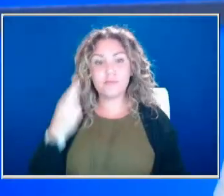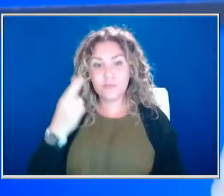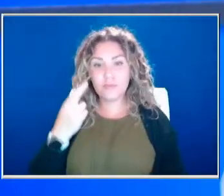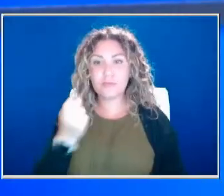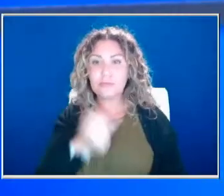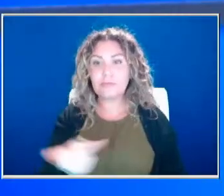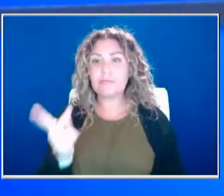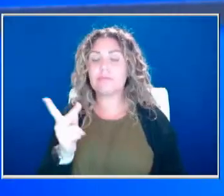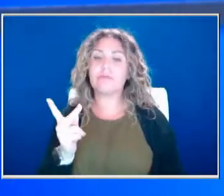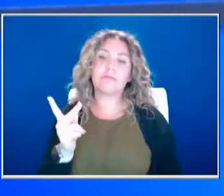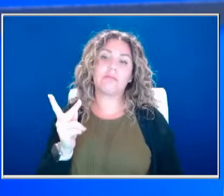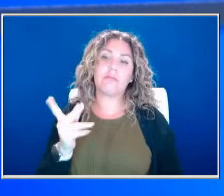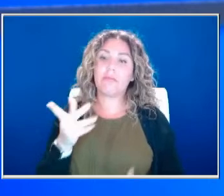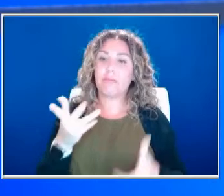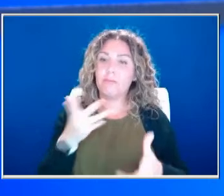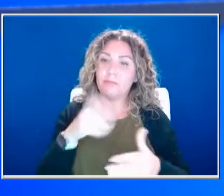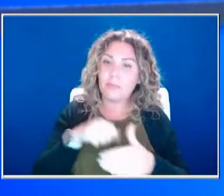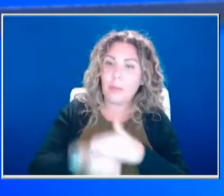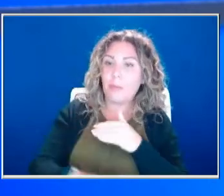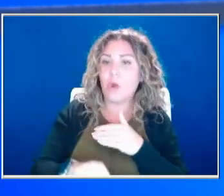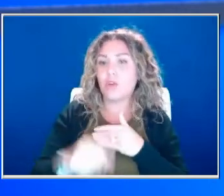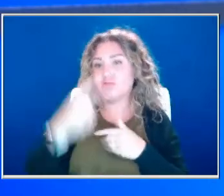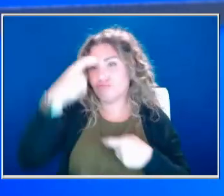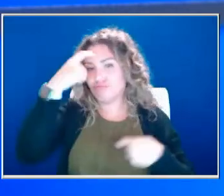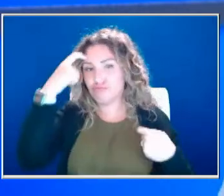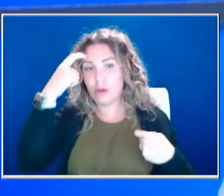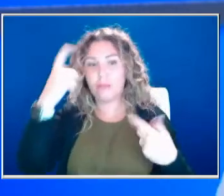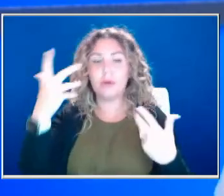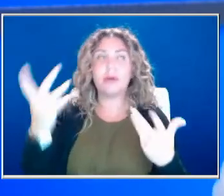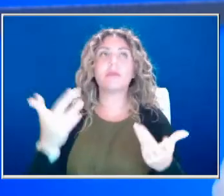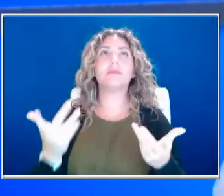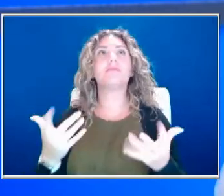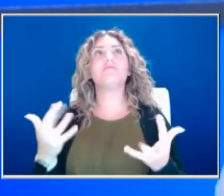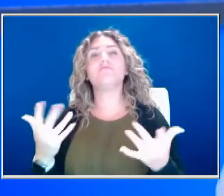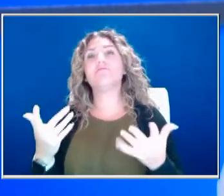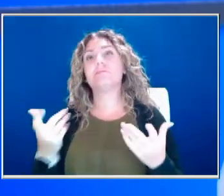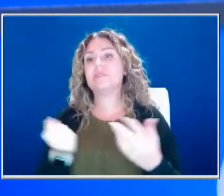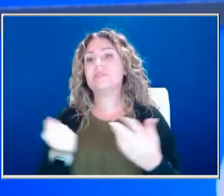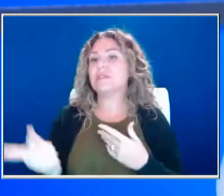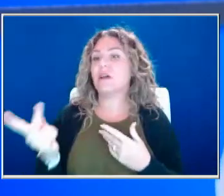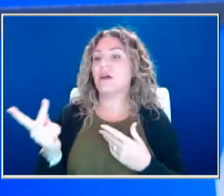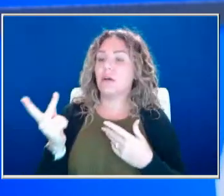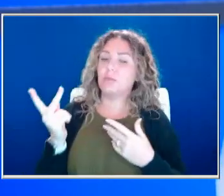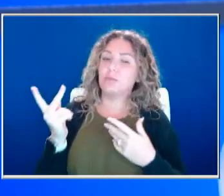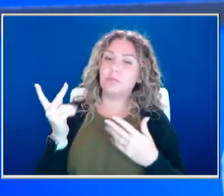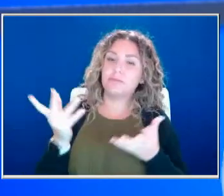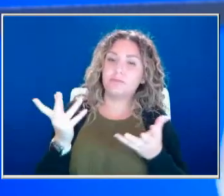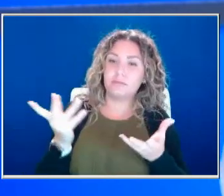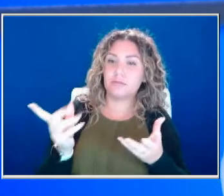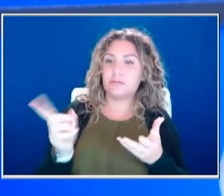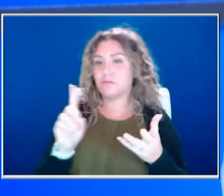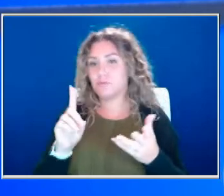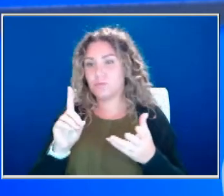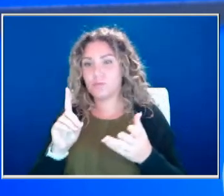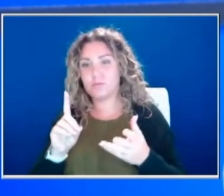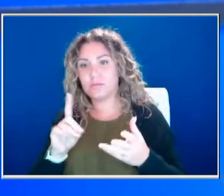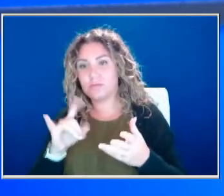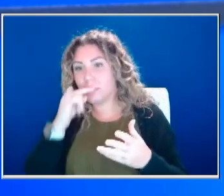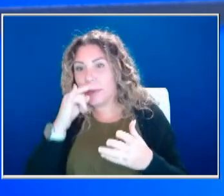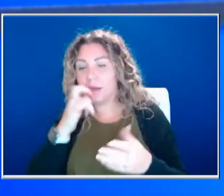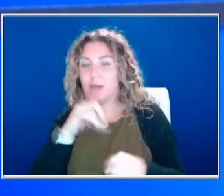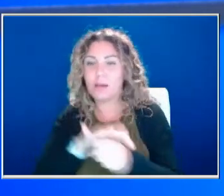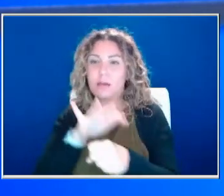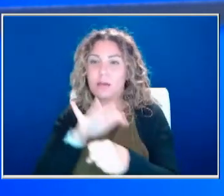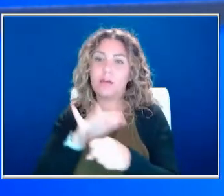be, birth trauma. Some things can be where the child just isn't getting enough oxygen